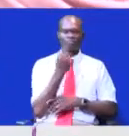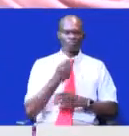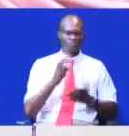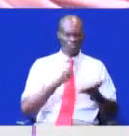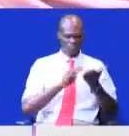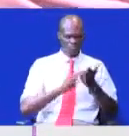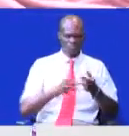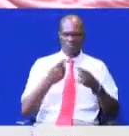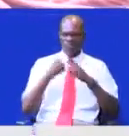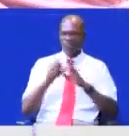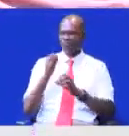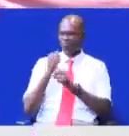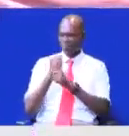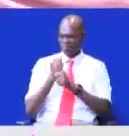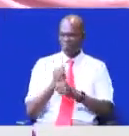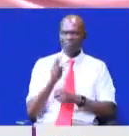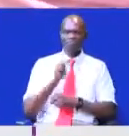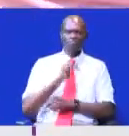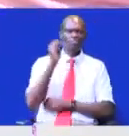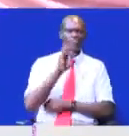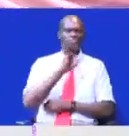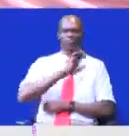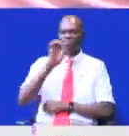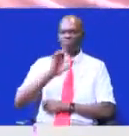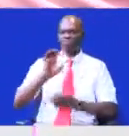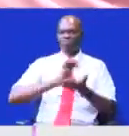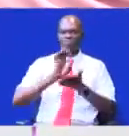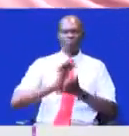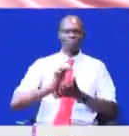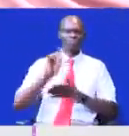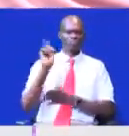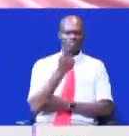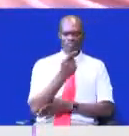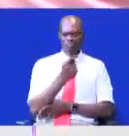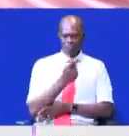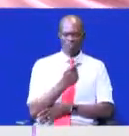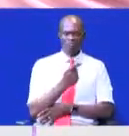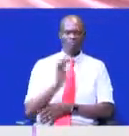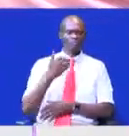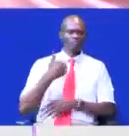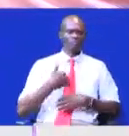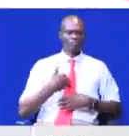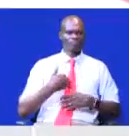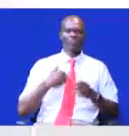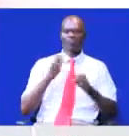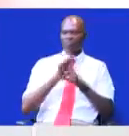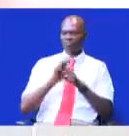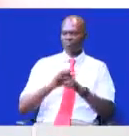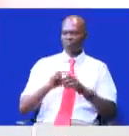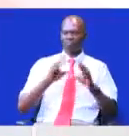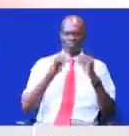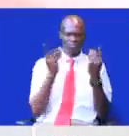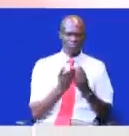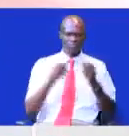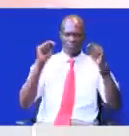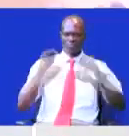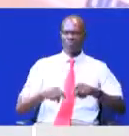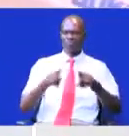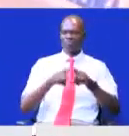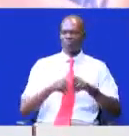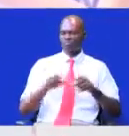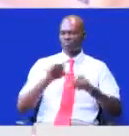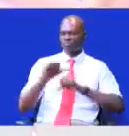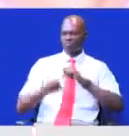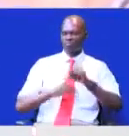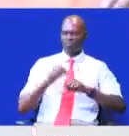doing from northern to eastern to the central Kenya. We have so many other sectors. This was the about